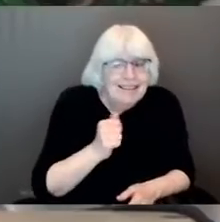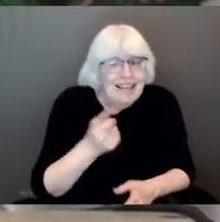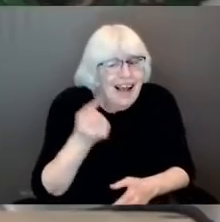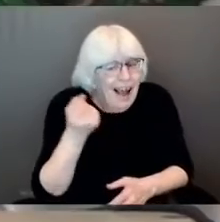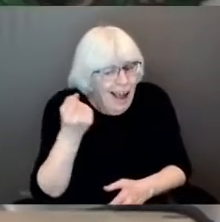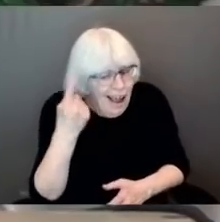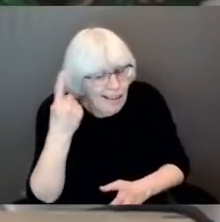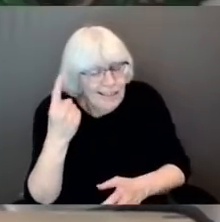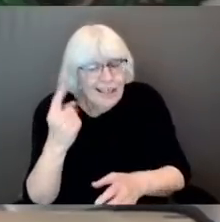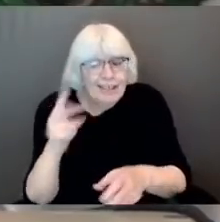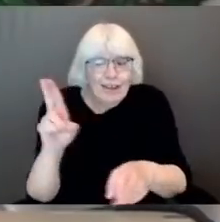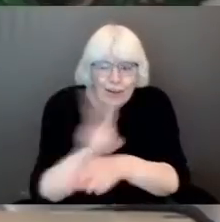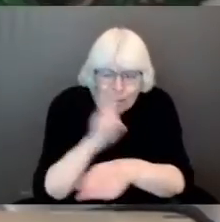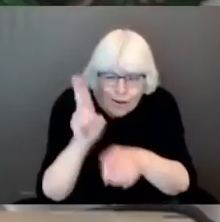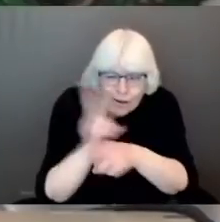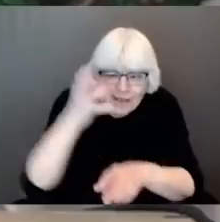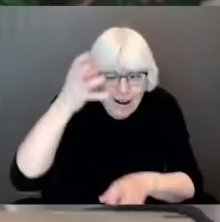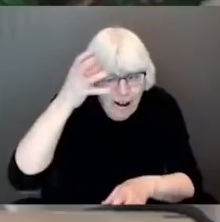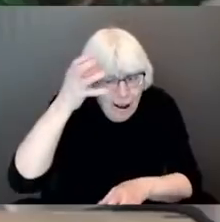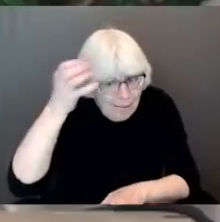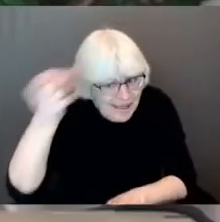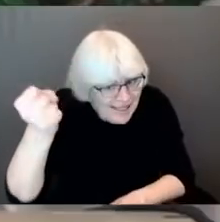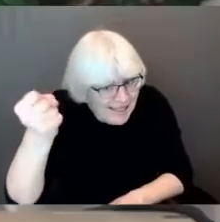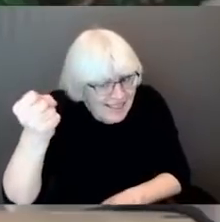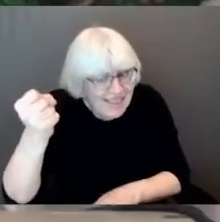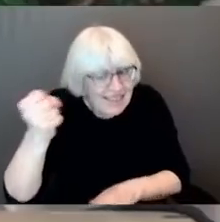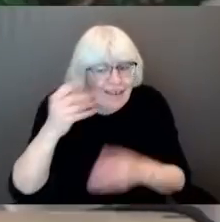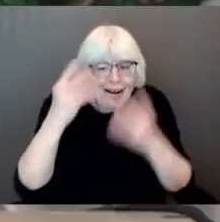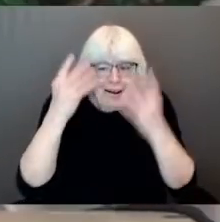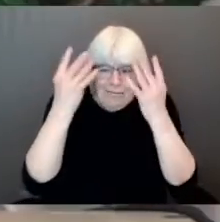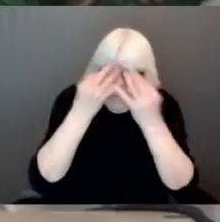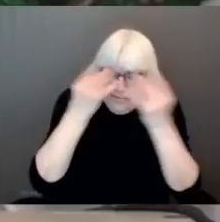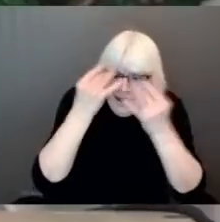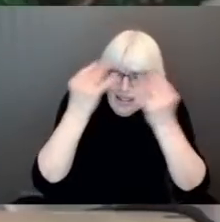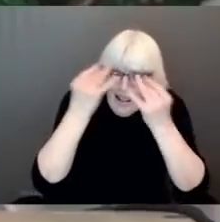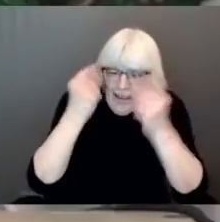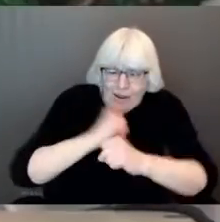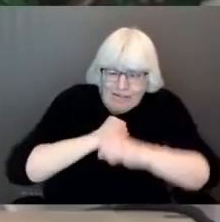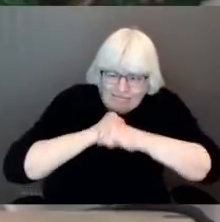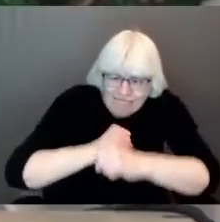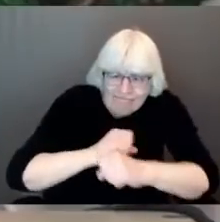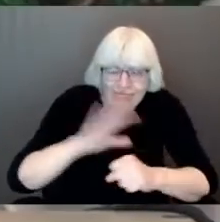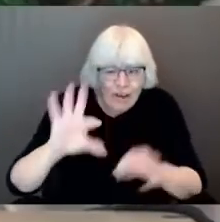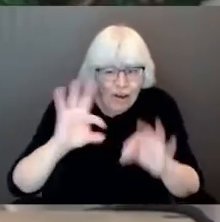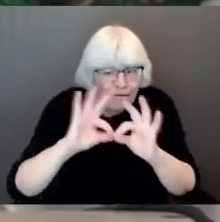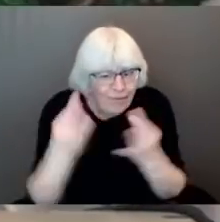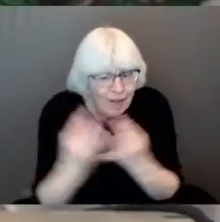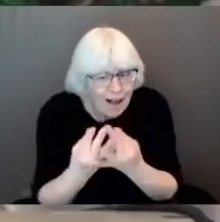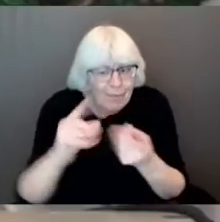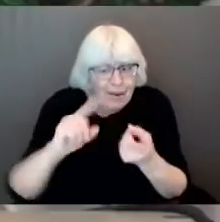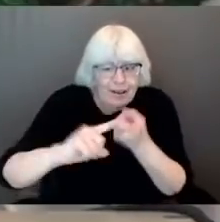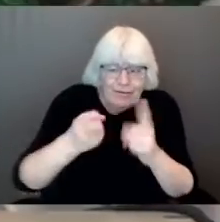about themselves, them family, and their community, because that's why we've done so well, because Islanders are in that thought process.